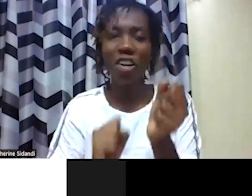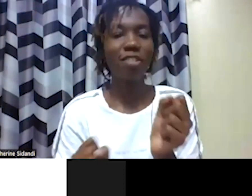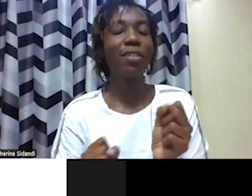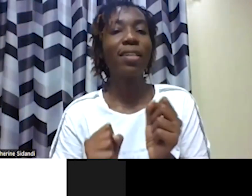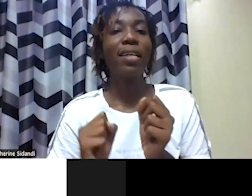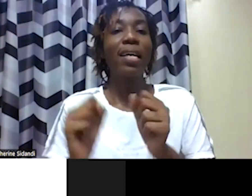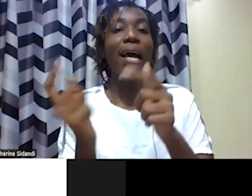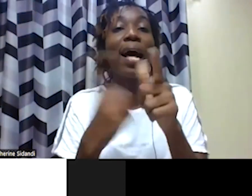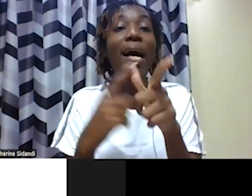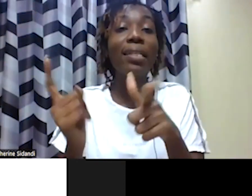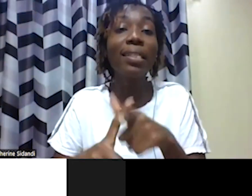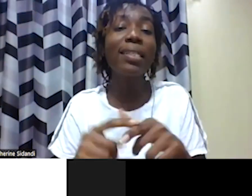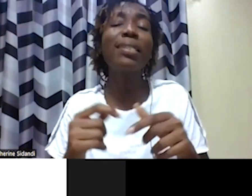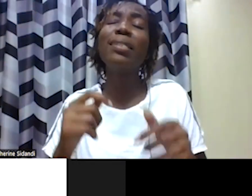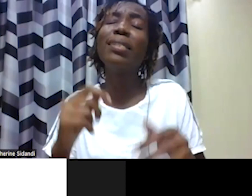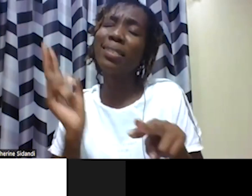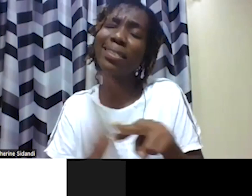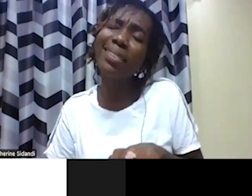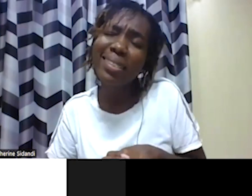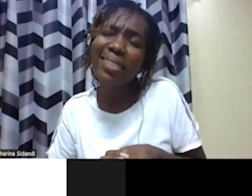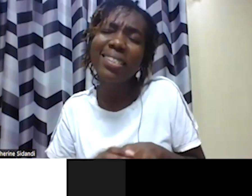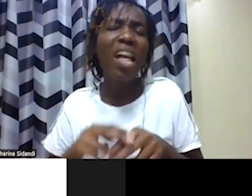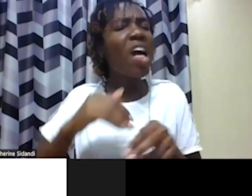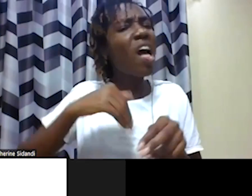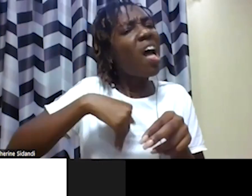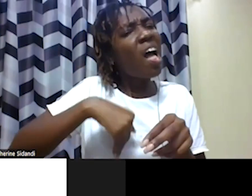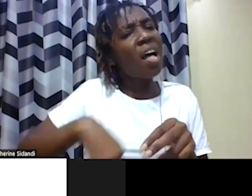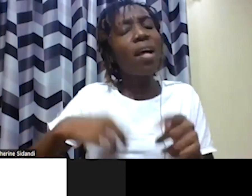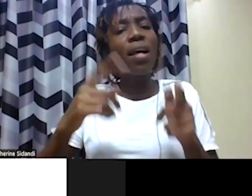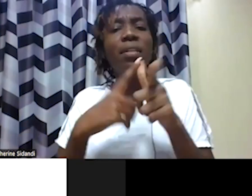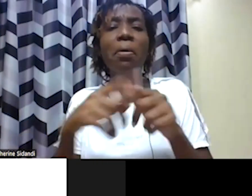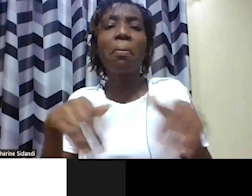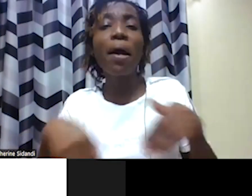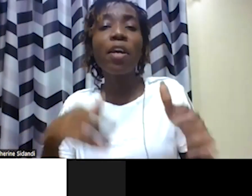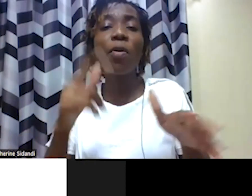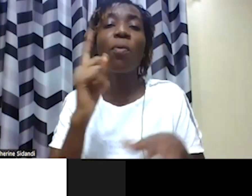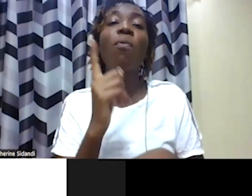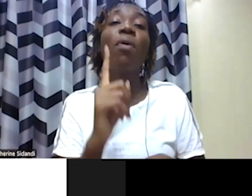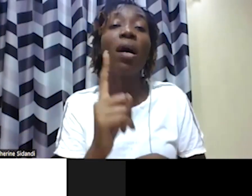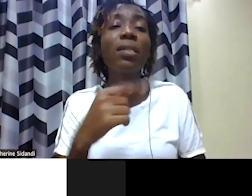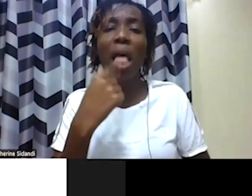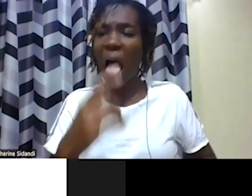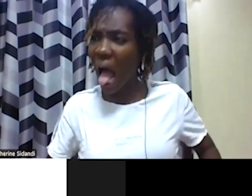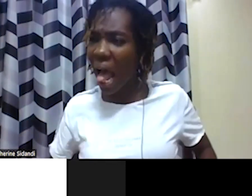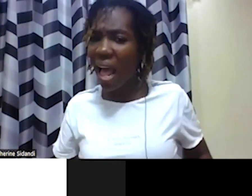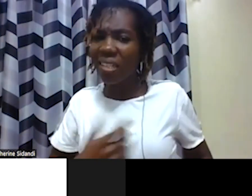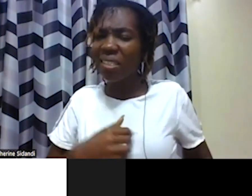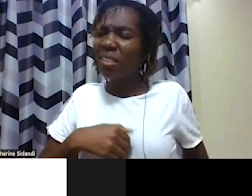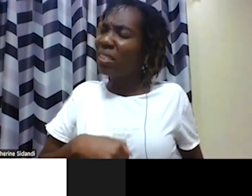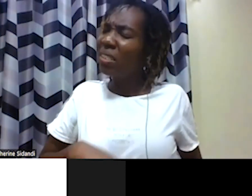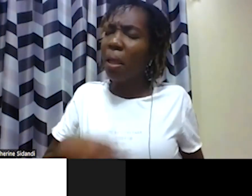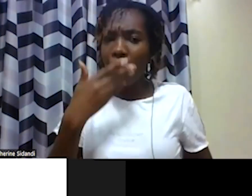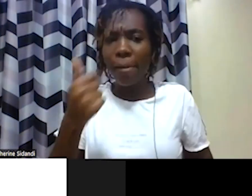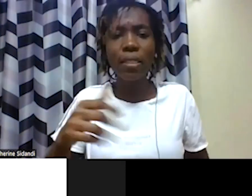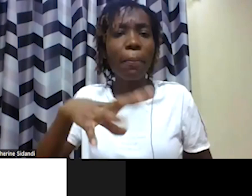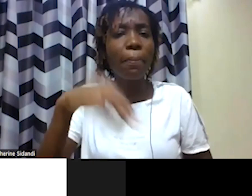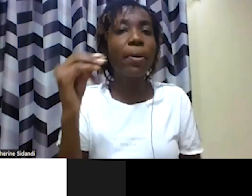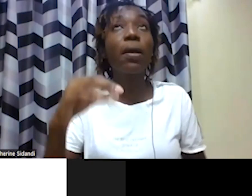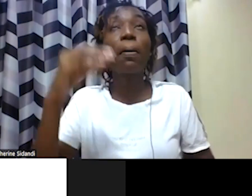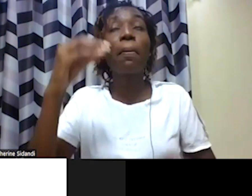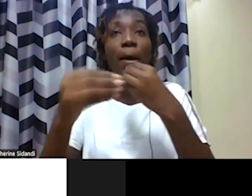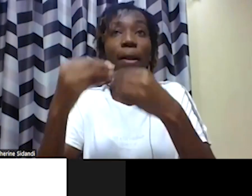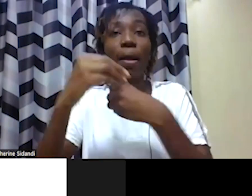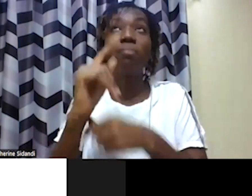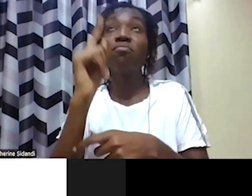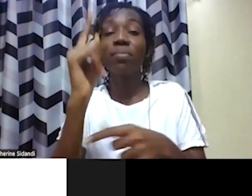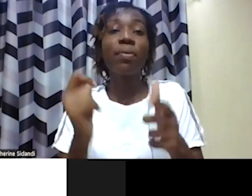they were hungry. One monkey decided, we are dying of hunger here. Let's pick this banana. So going up